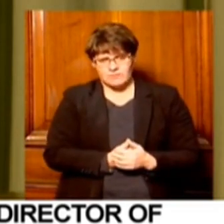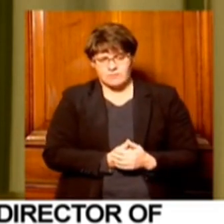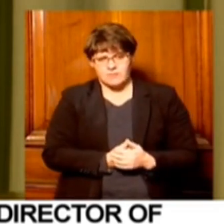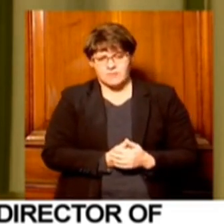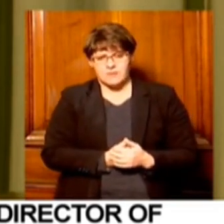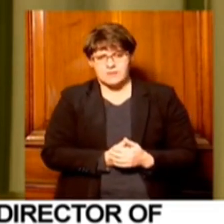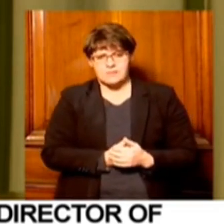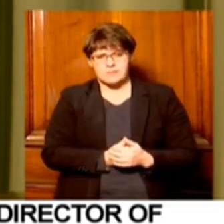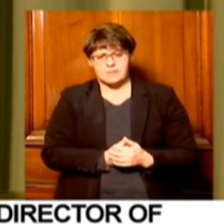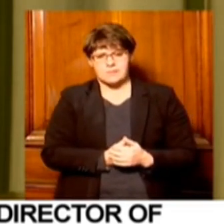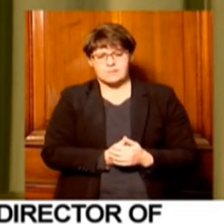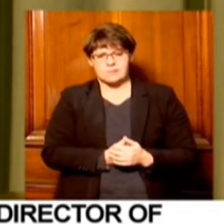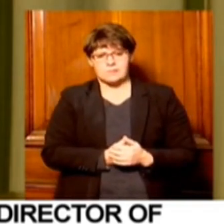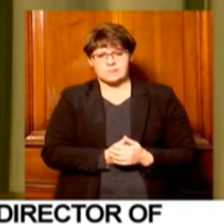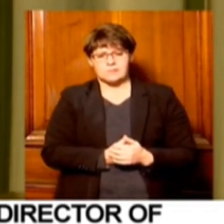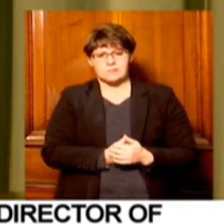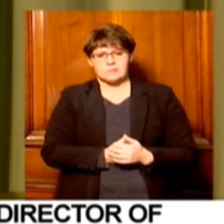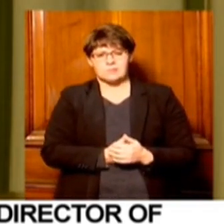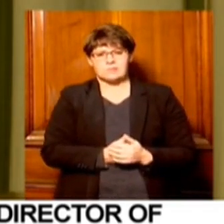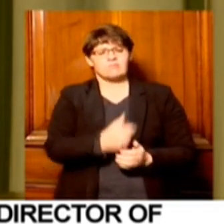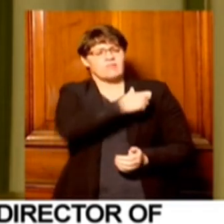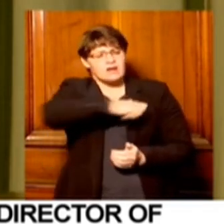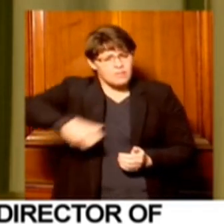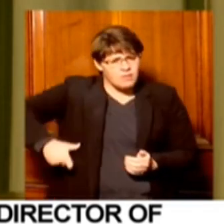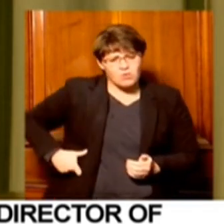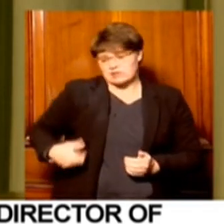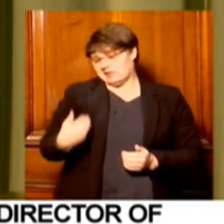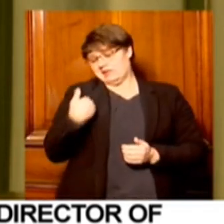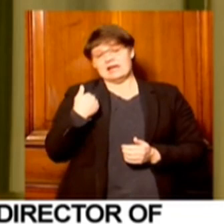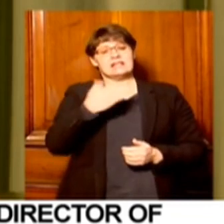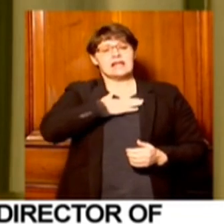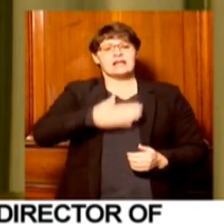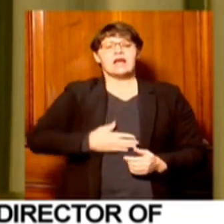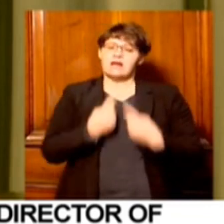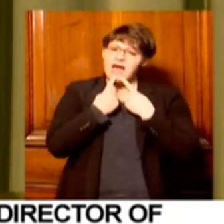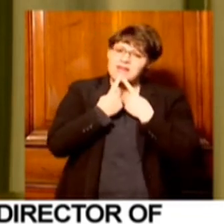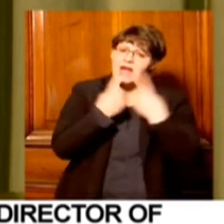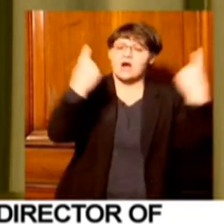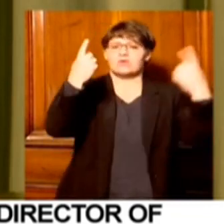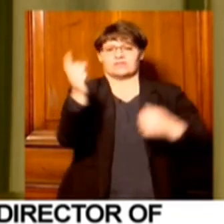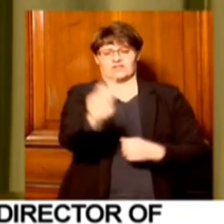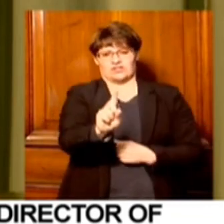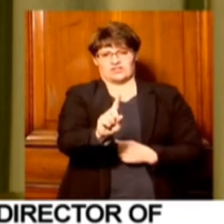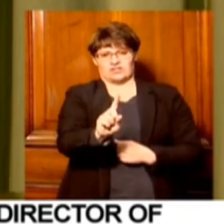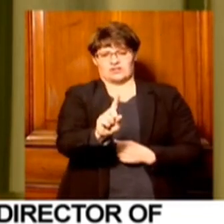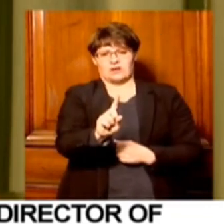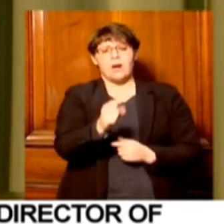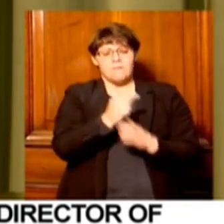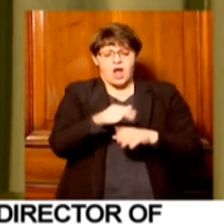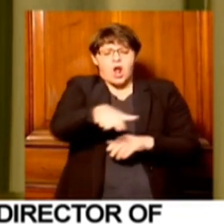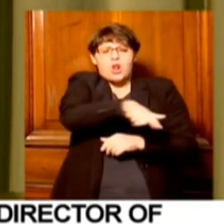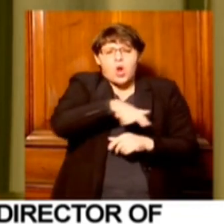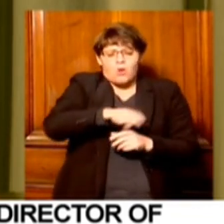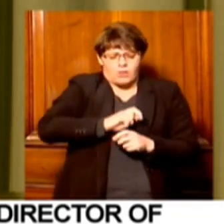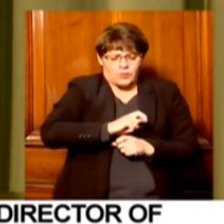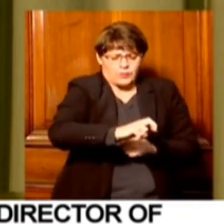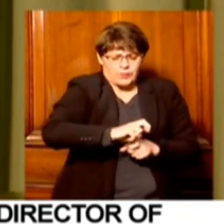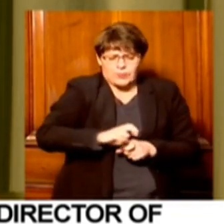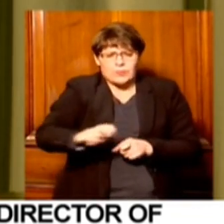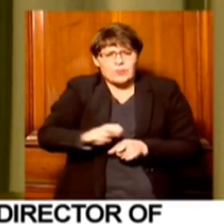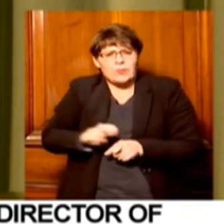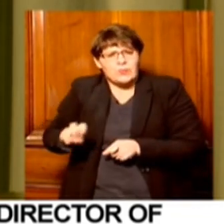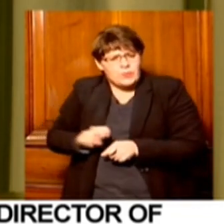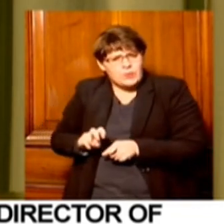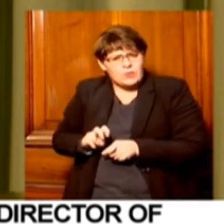his address, President Ramaphosa announced that taxis undertaking local trips will now be